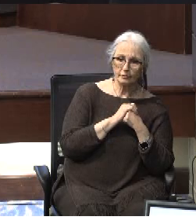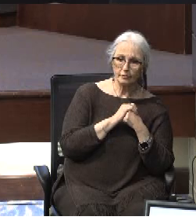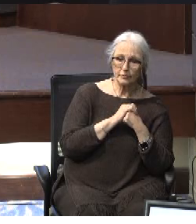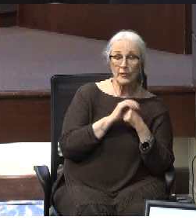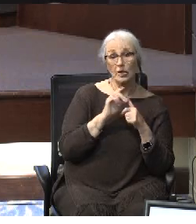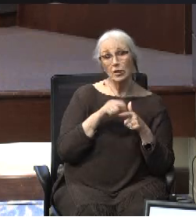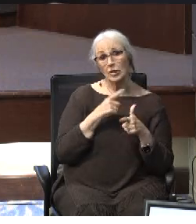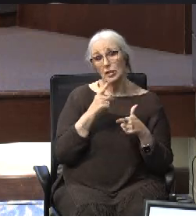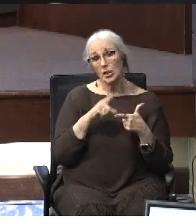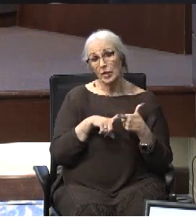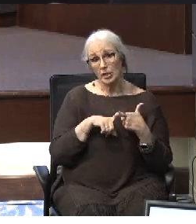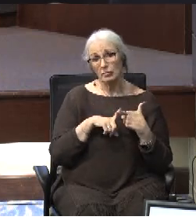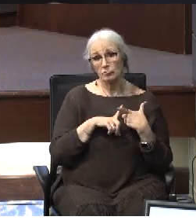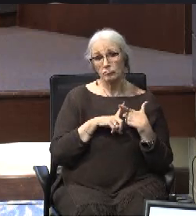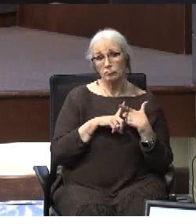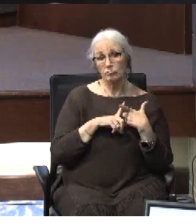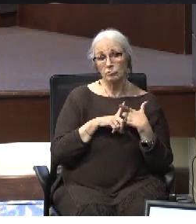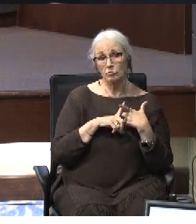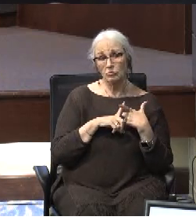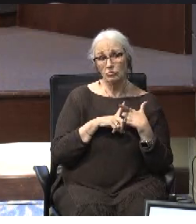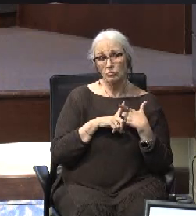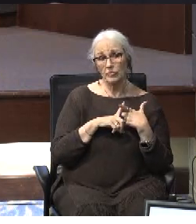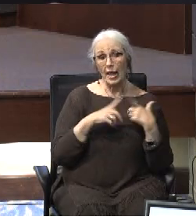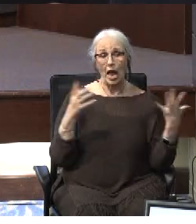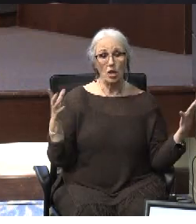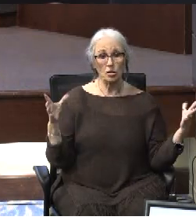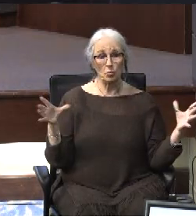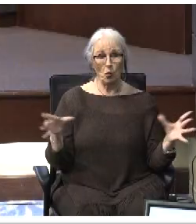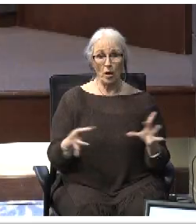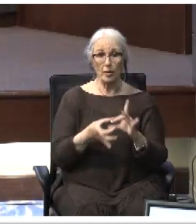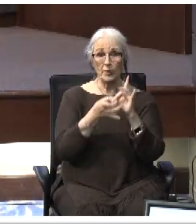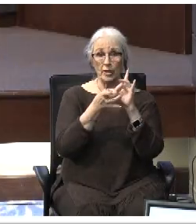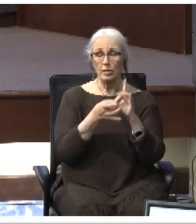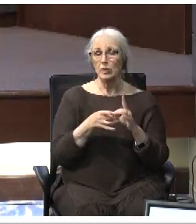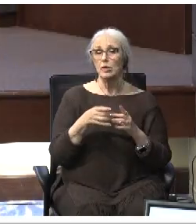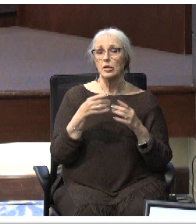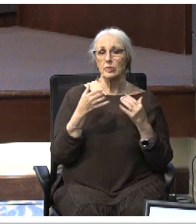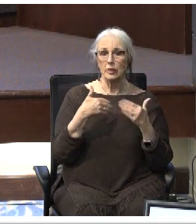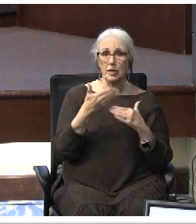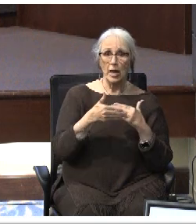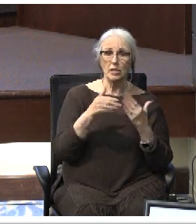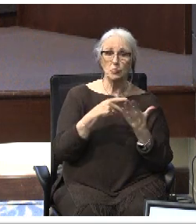And then kind of tying them all together is our Housing Navigator program.